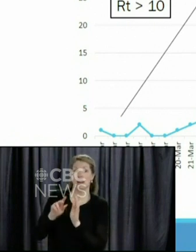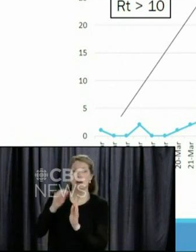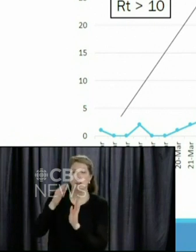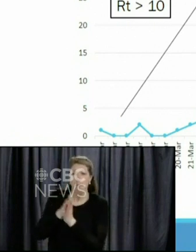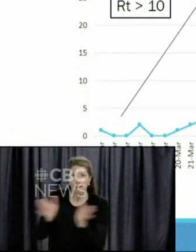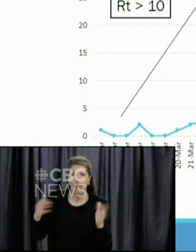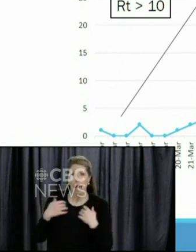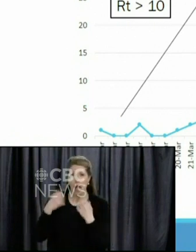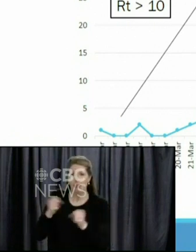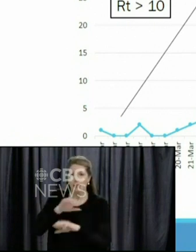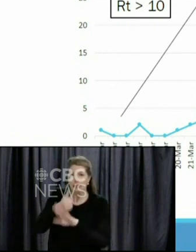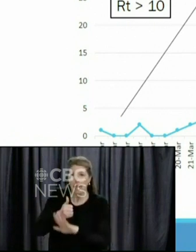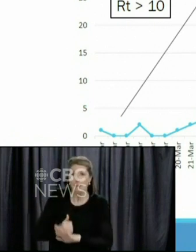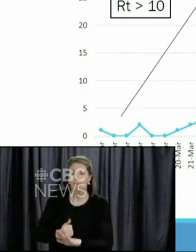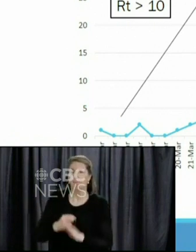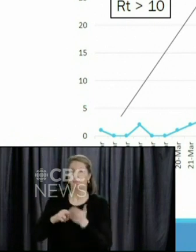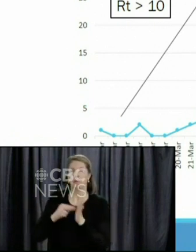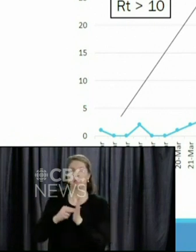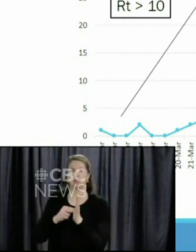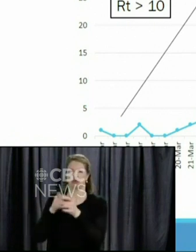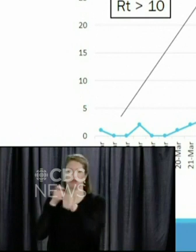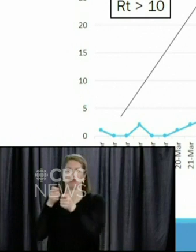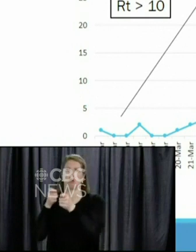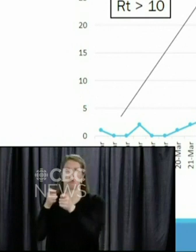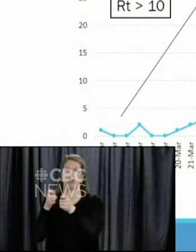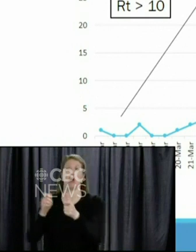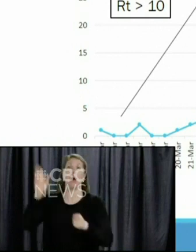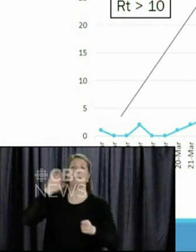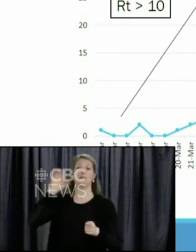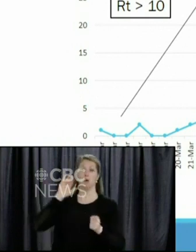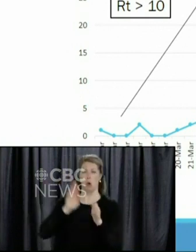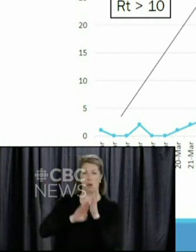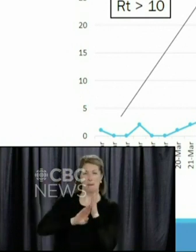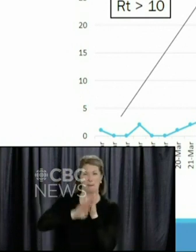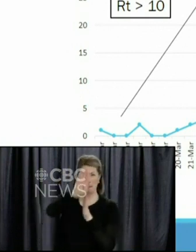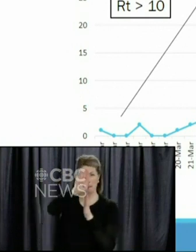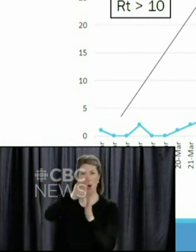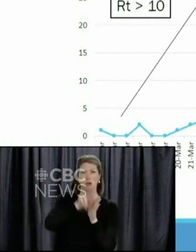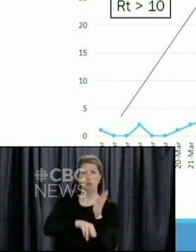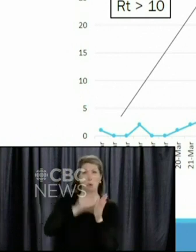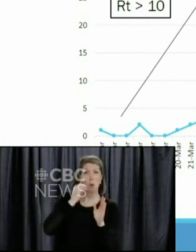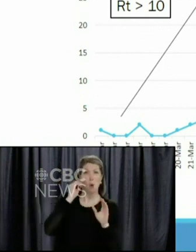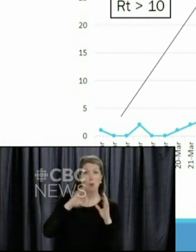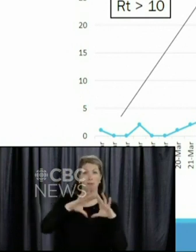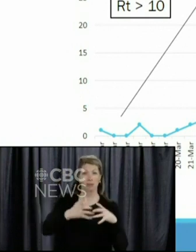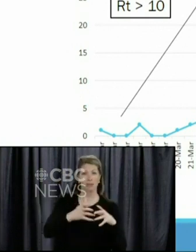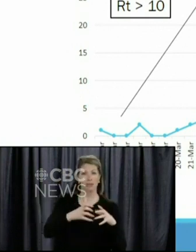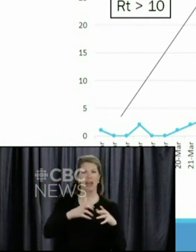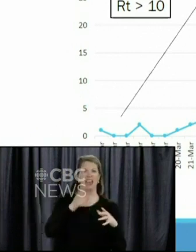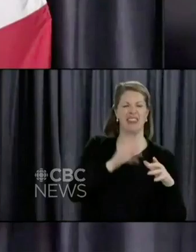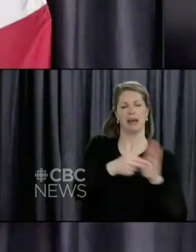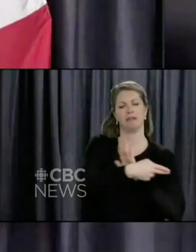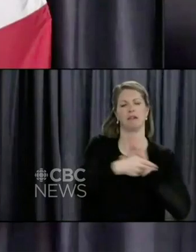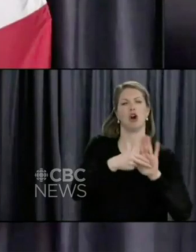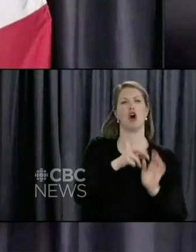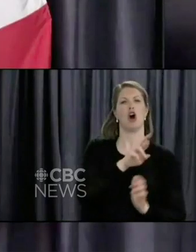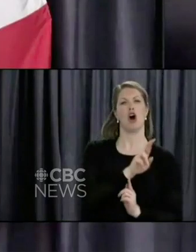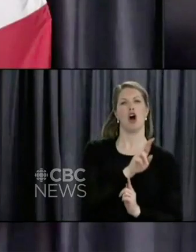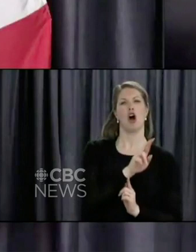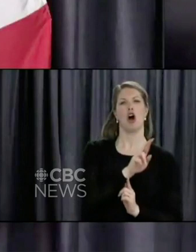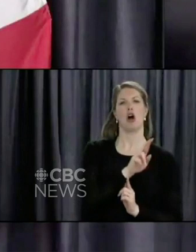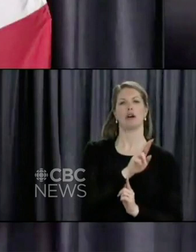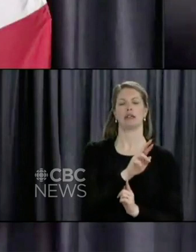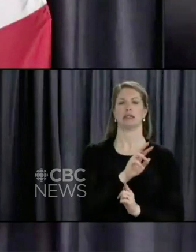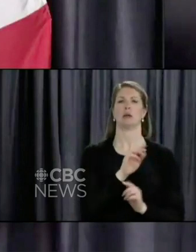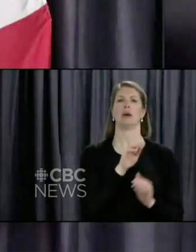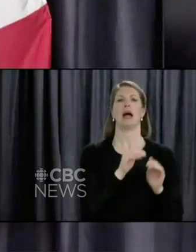bit careful of is that there's daily fluctuations. So although it's very good in terms of showing trends, asking Dr. Fitzgerald about the